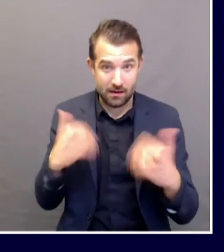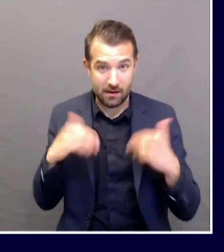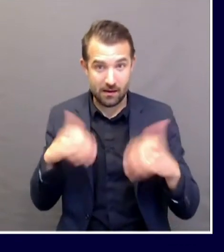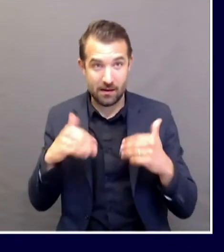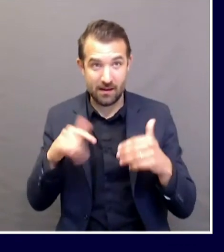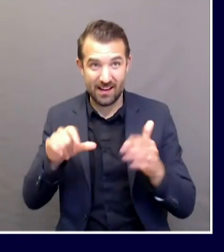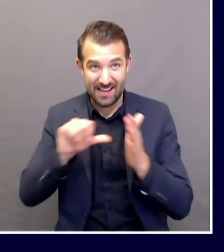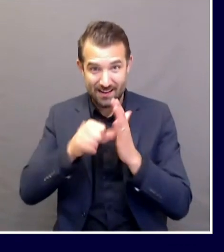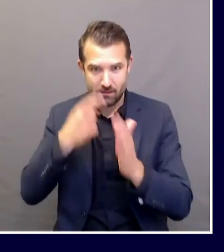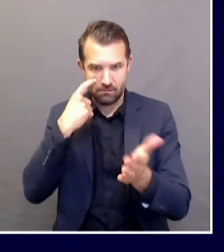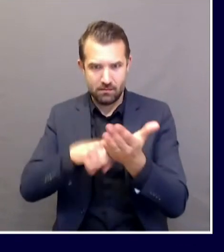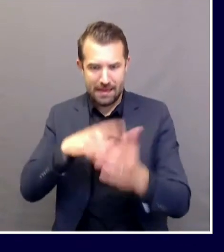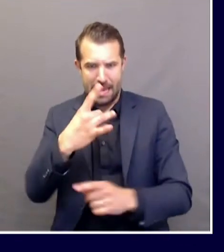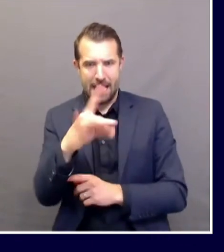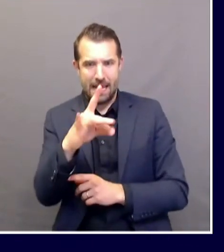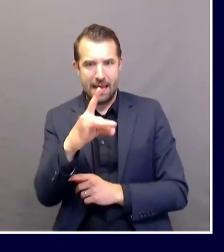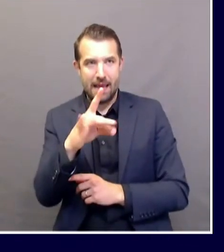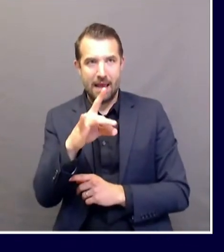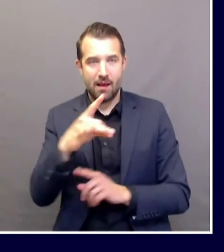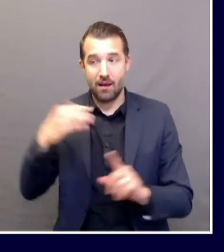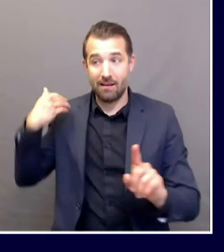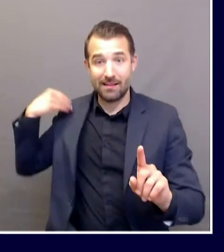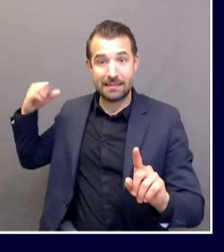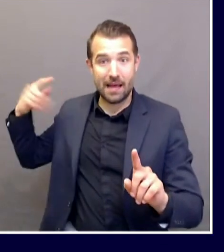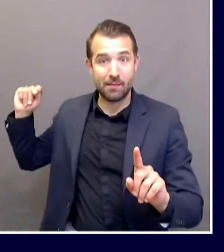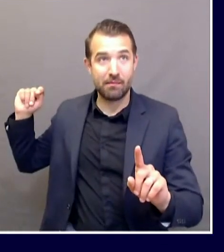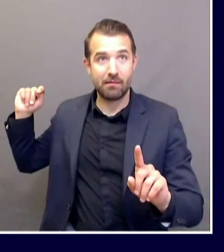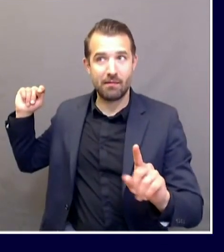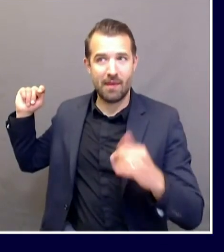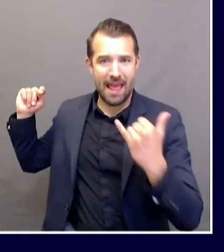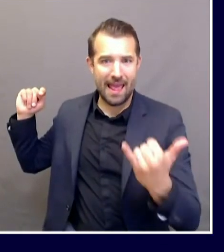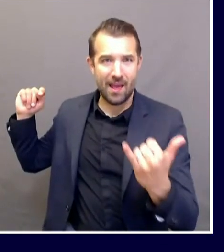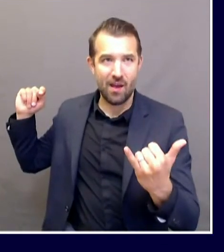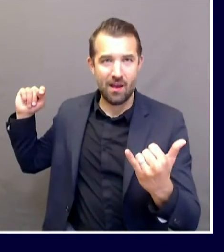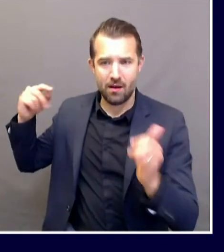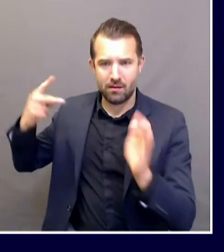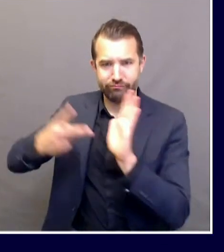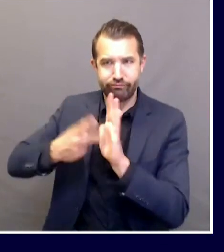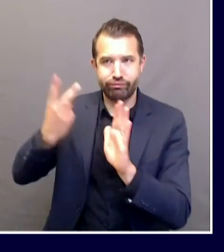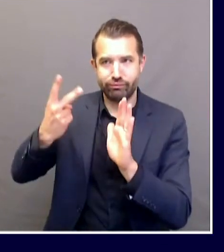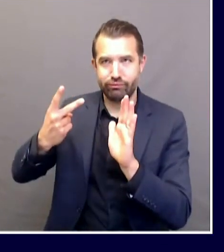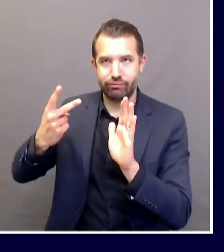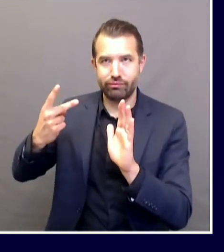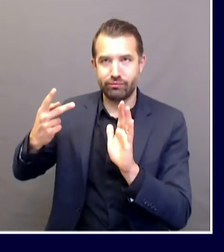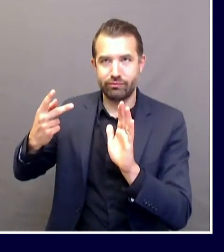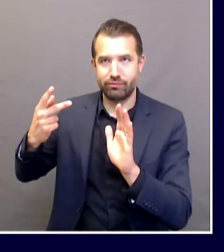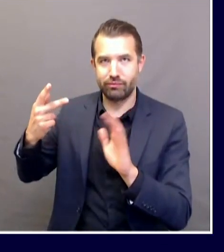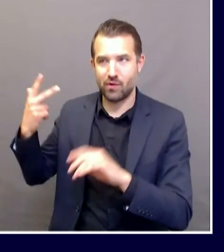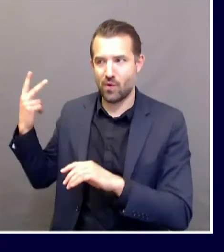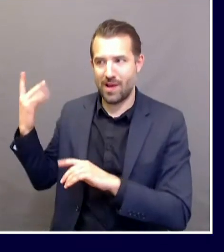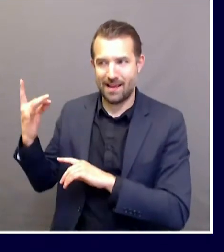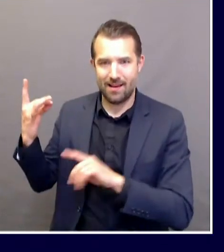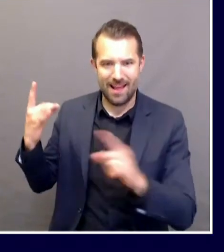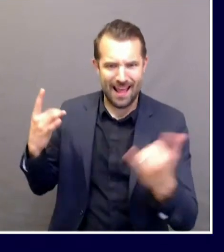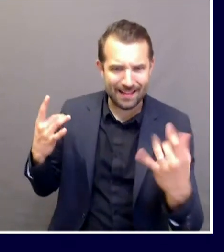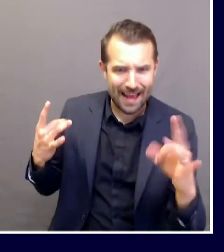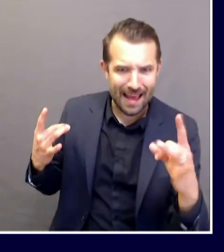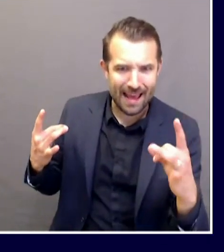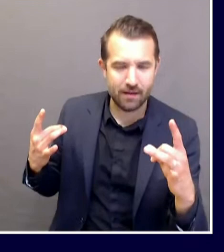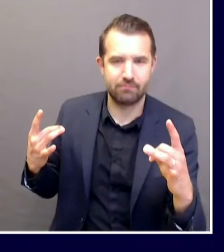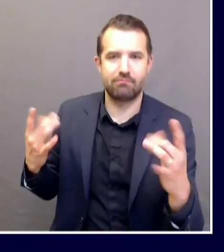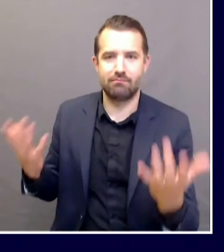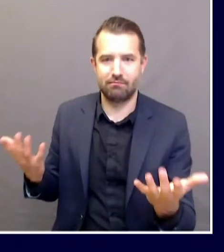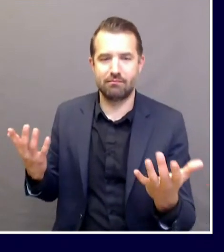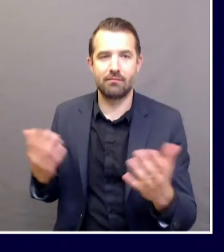Again, it's getting vaccinated is the best way to stay out of the hospital, goes without saying. But in terms of on the older